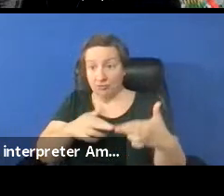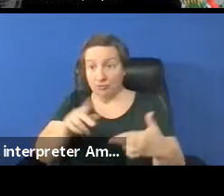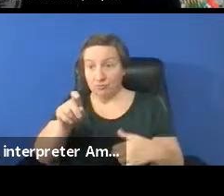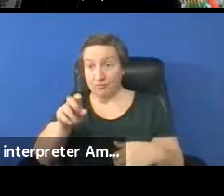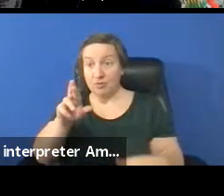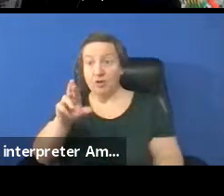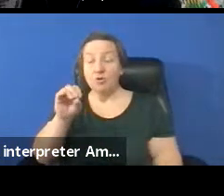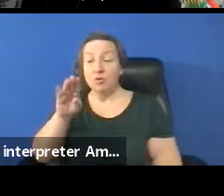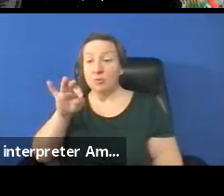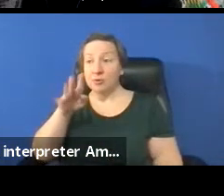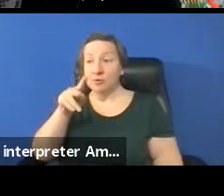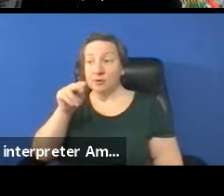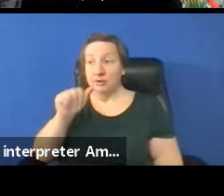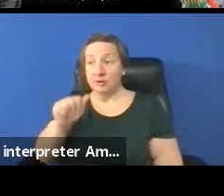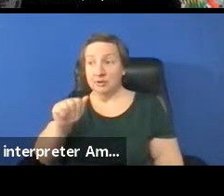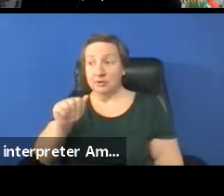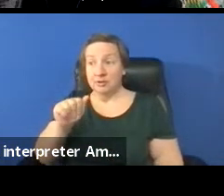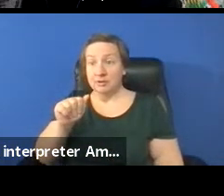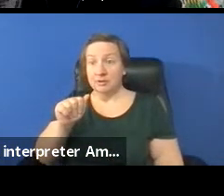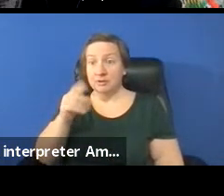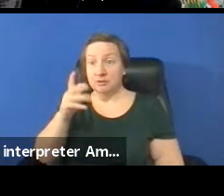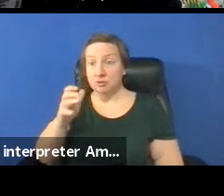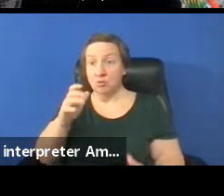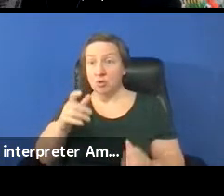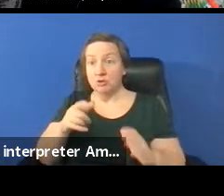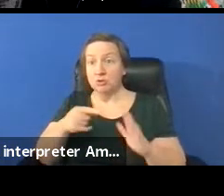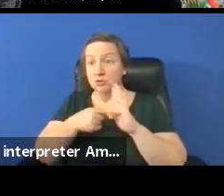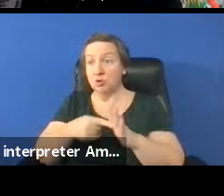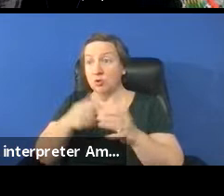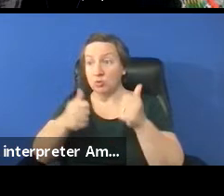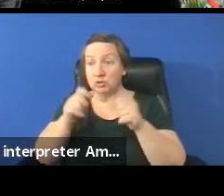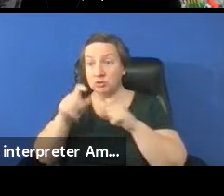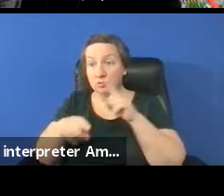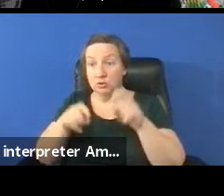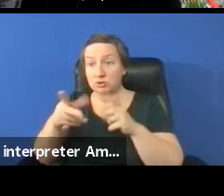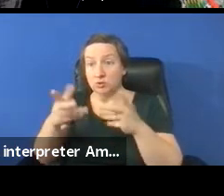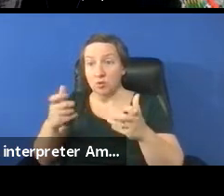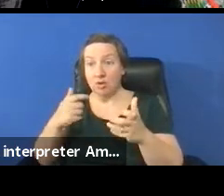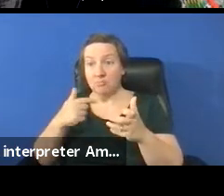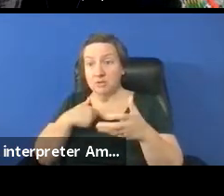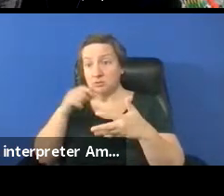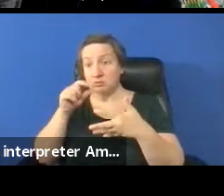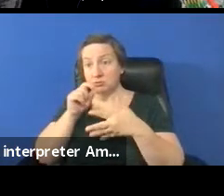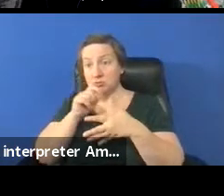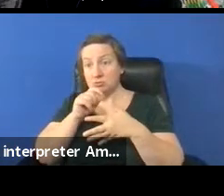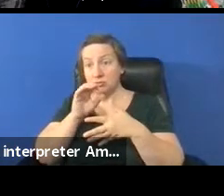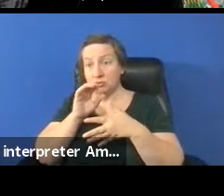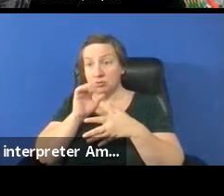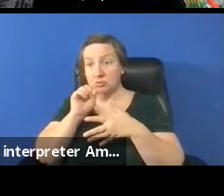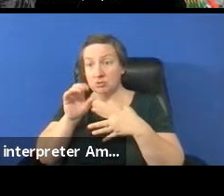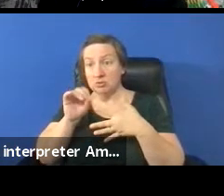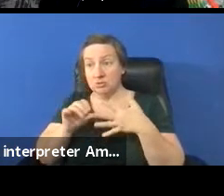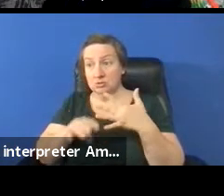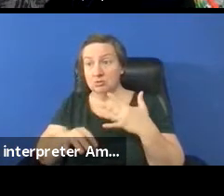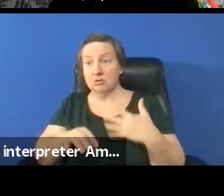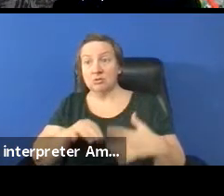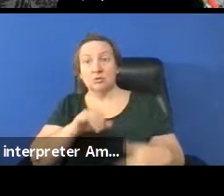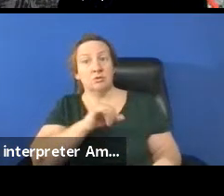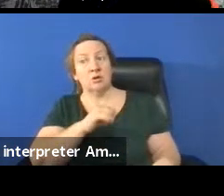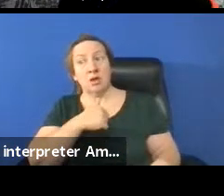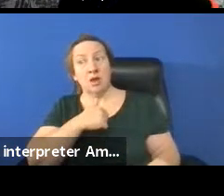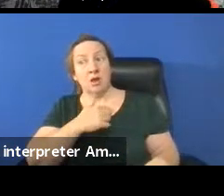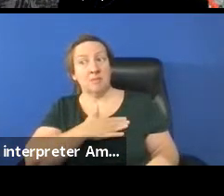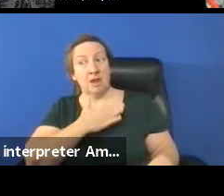to kind of highlight the different questions? You want me to sound them off here? I'm